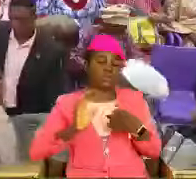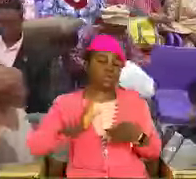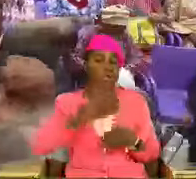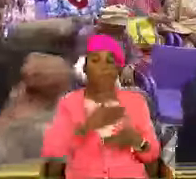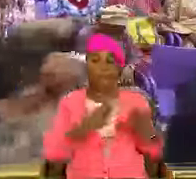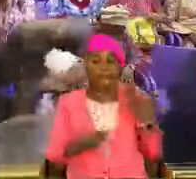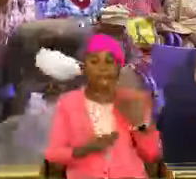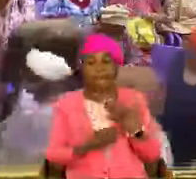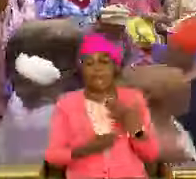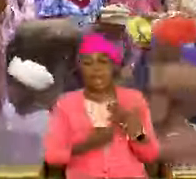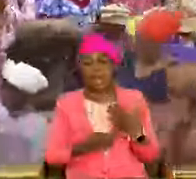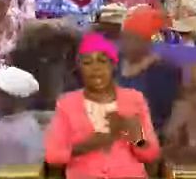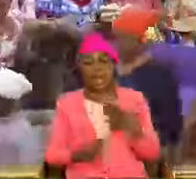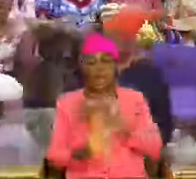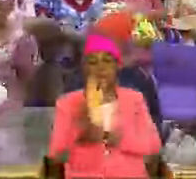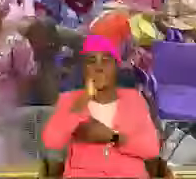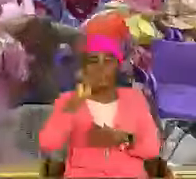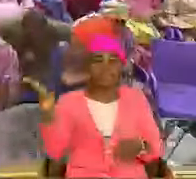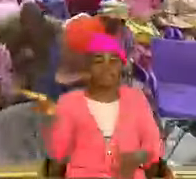POS